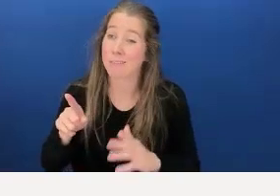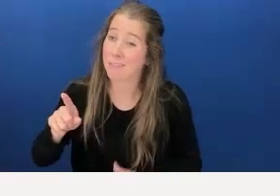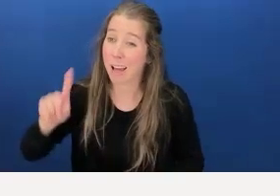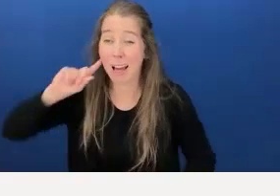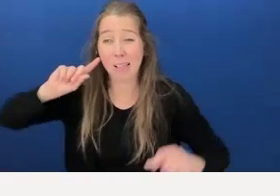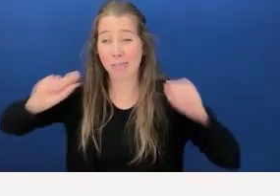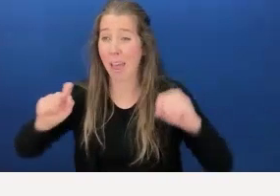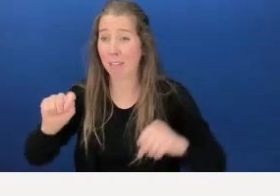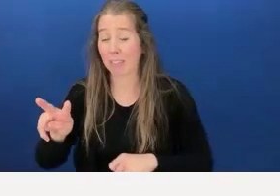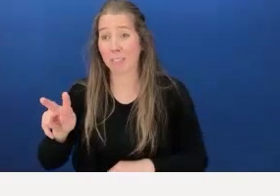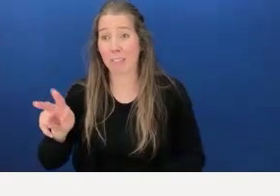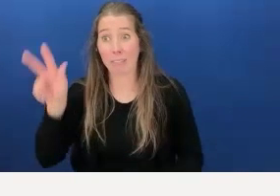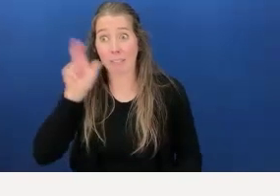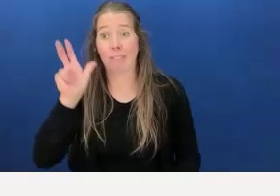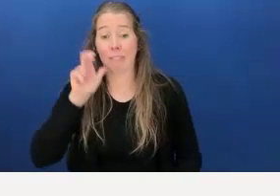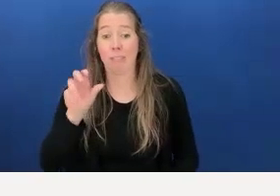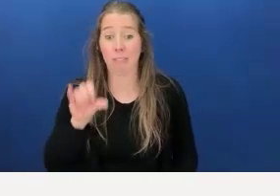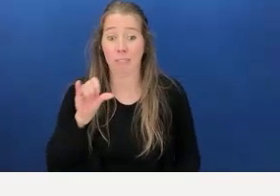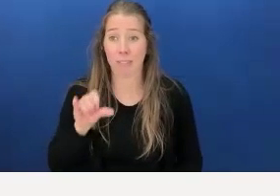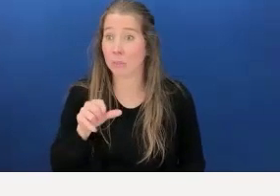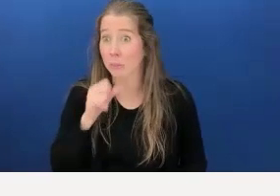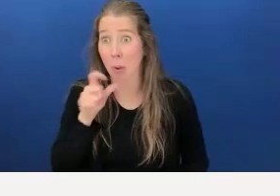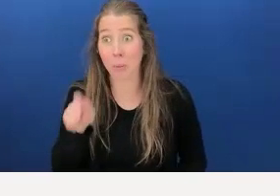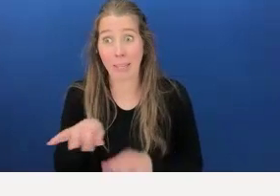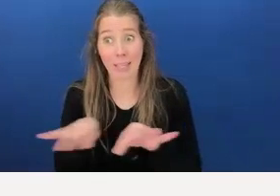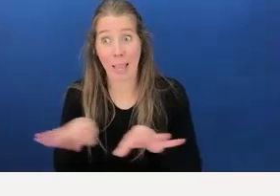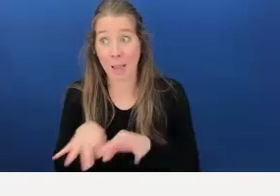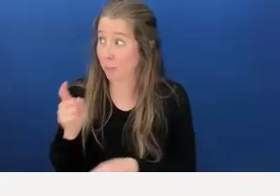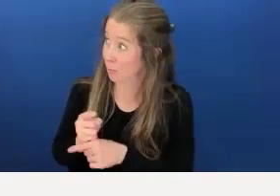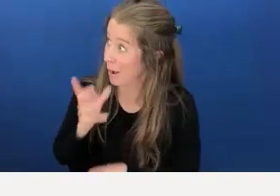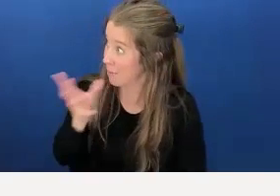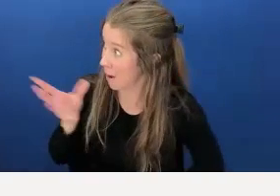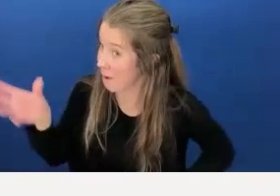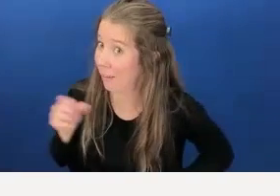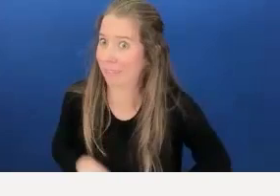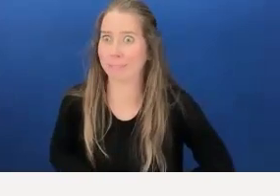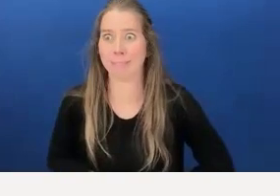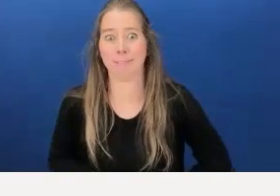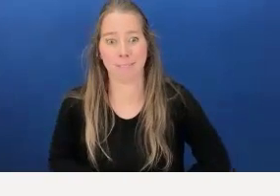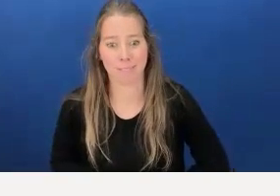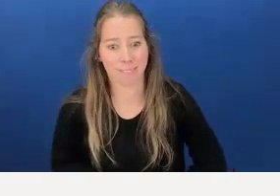so high, oh, you don't need captions, huh, Grandma?